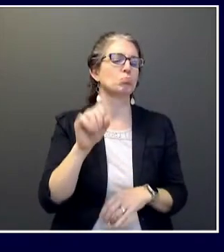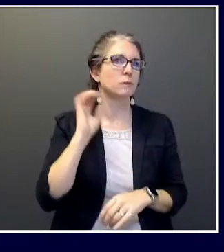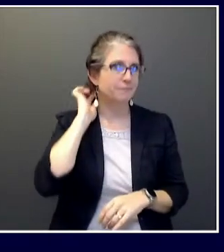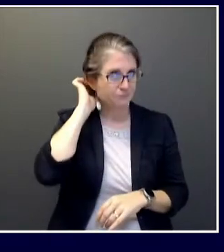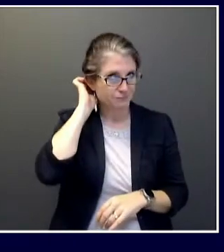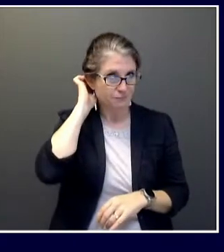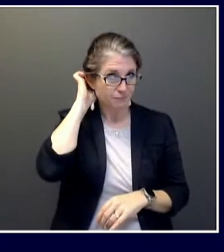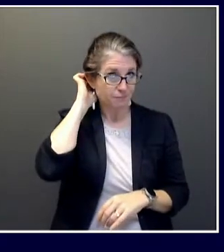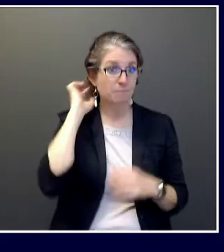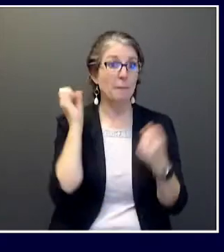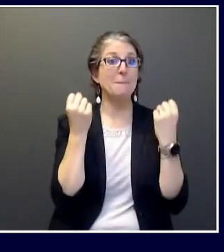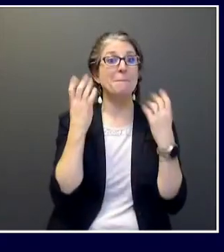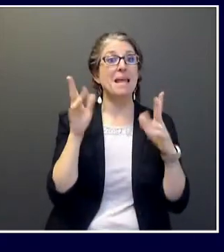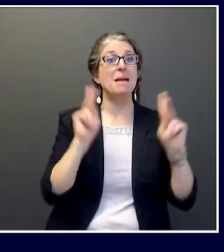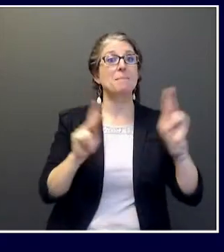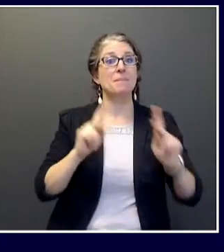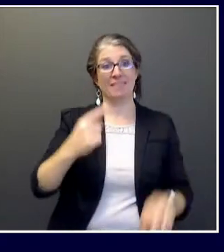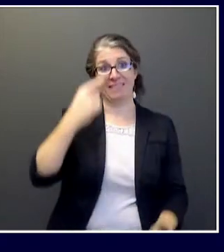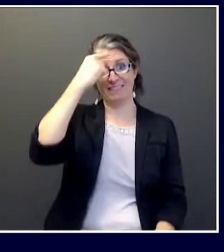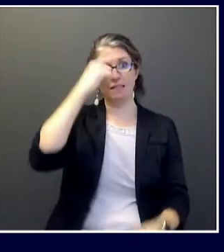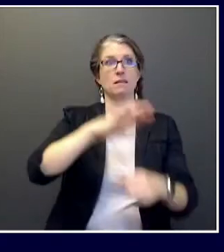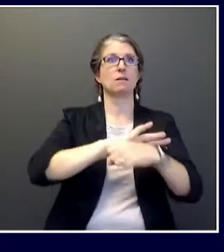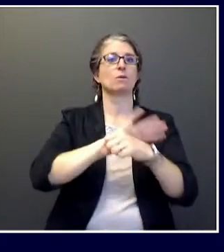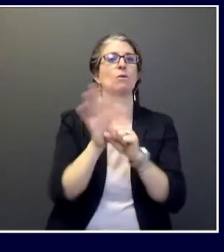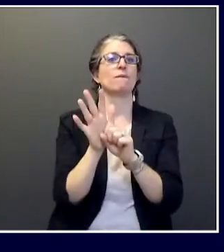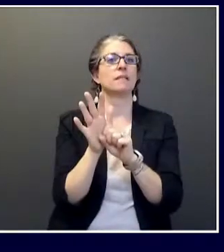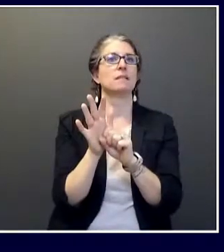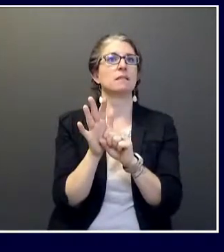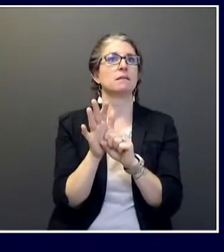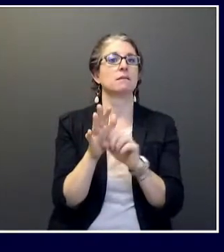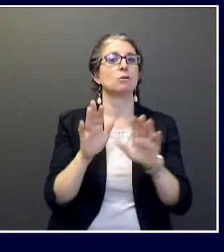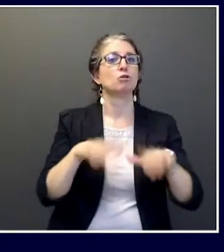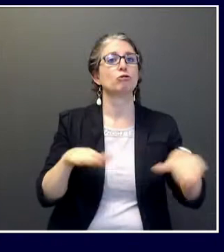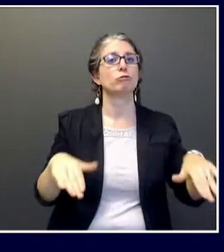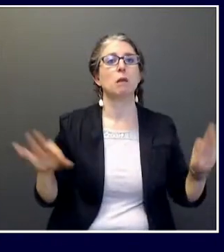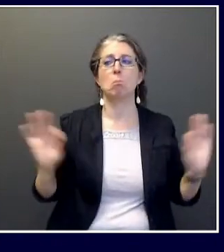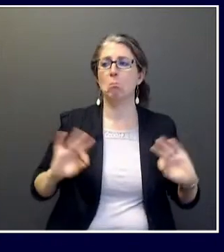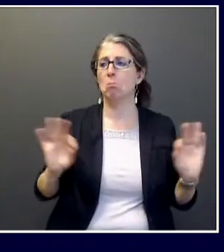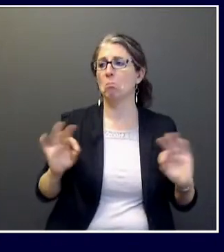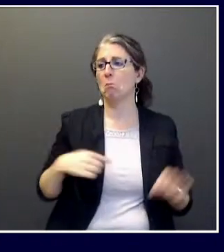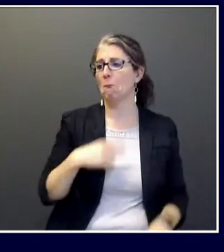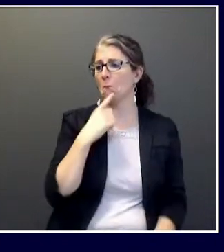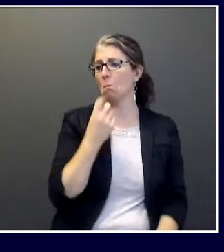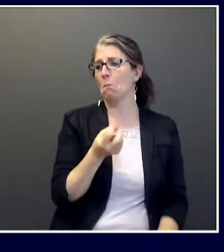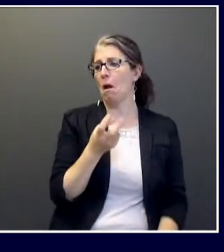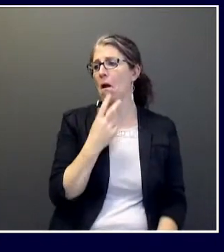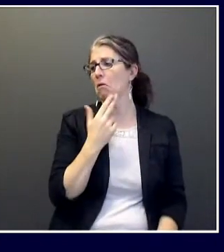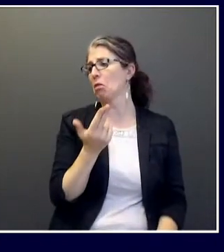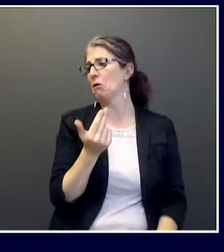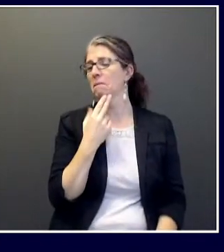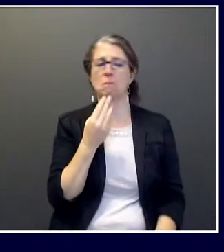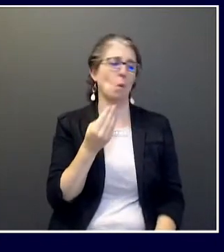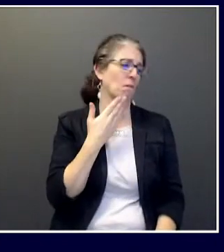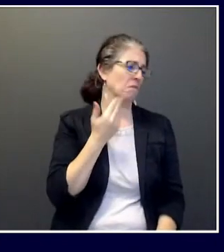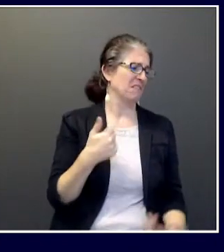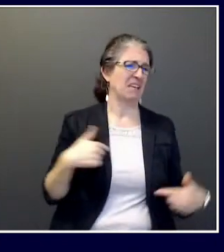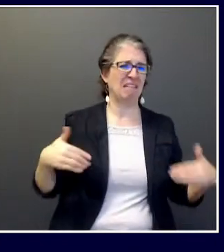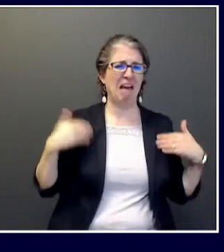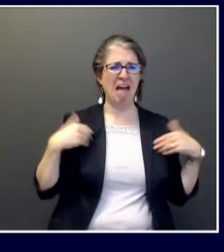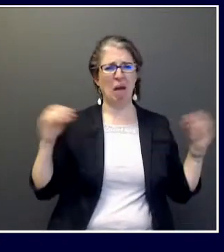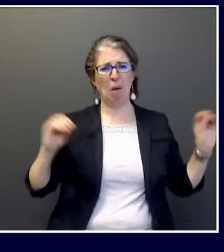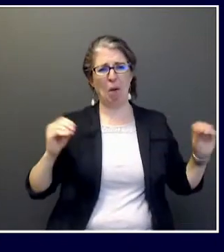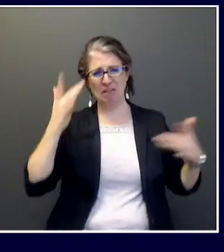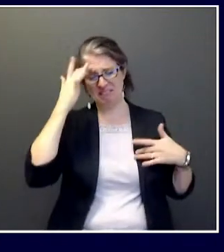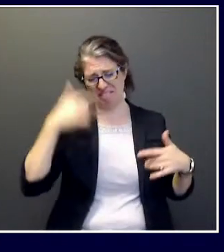short term, although in the long term, big question mark about what we know about long COVID in kids. We know they can